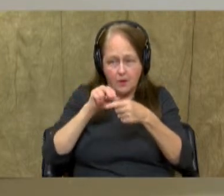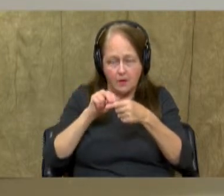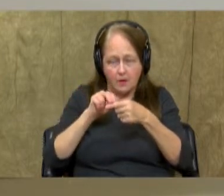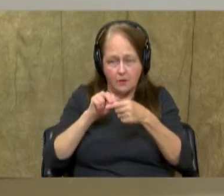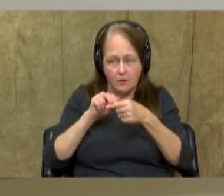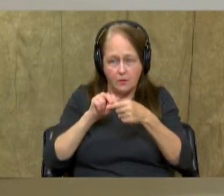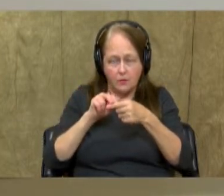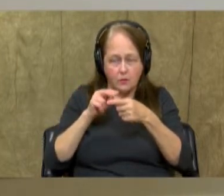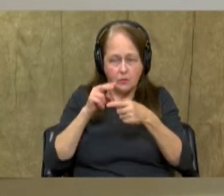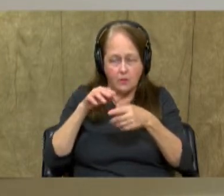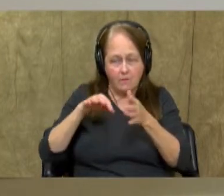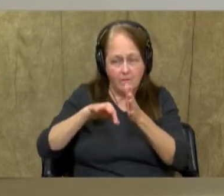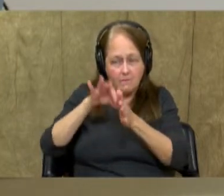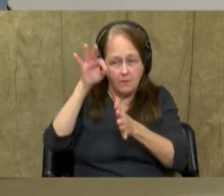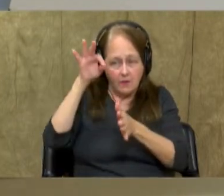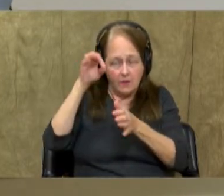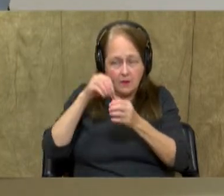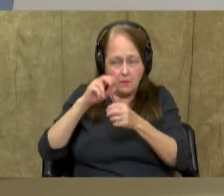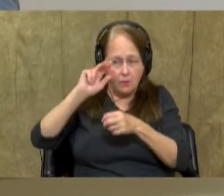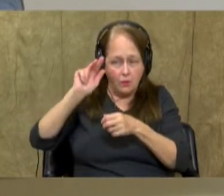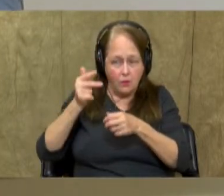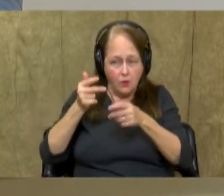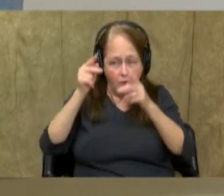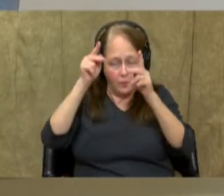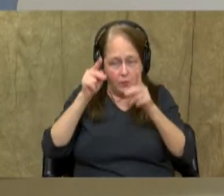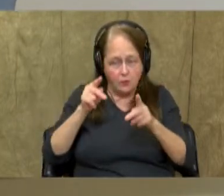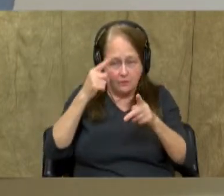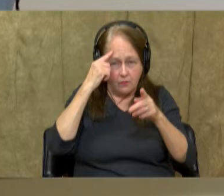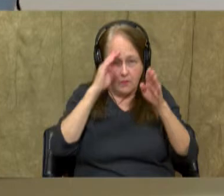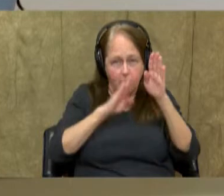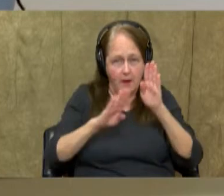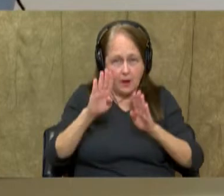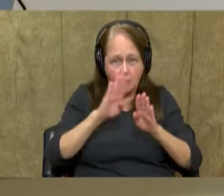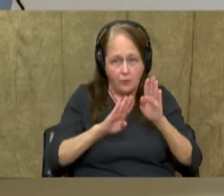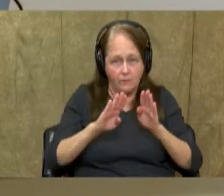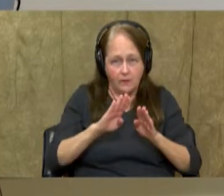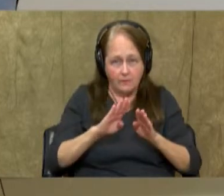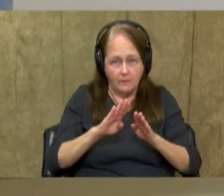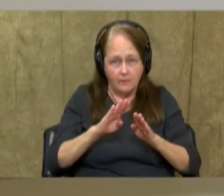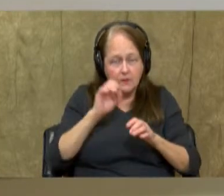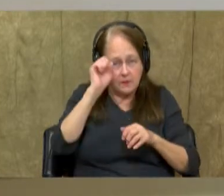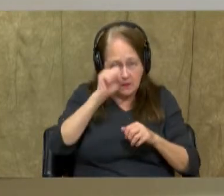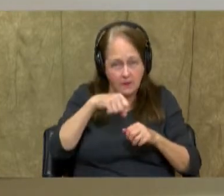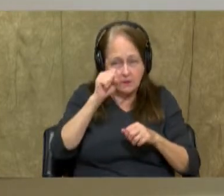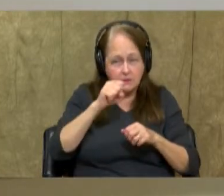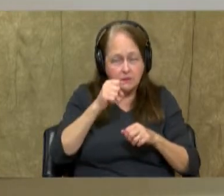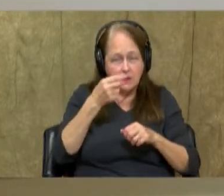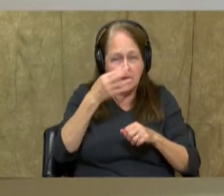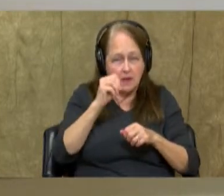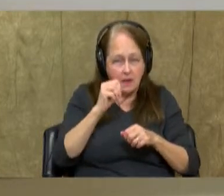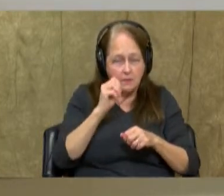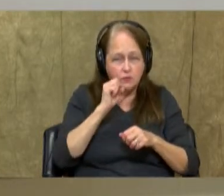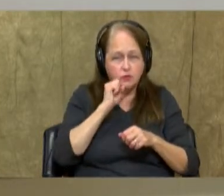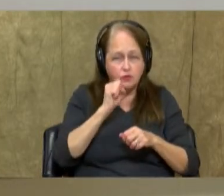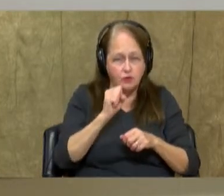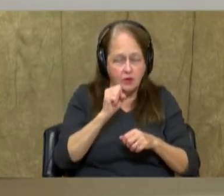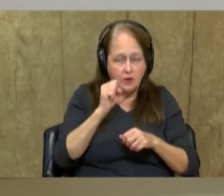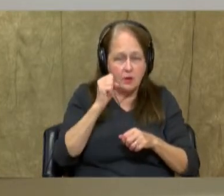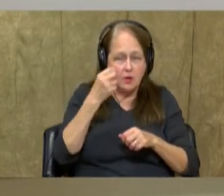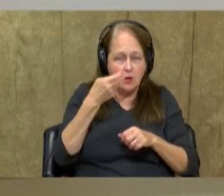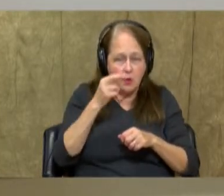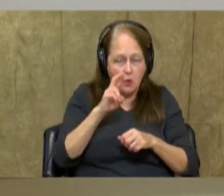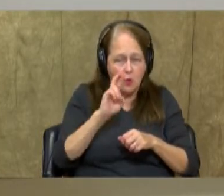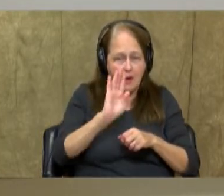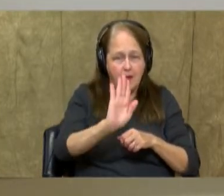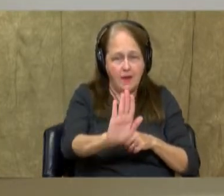What pronouns should we find in third person for a biography? Yes, him, she, her,